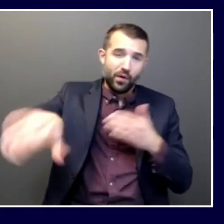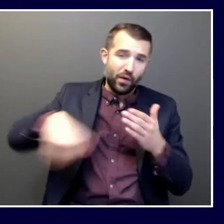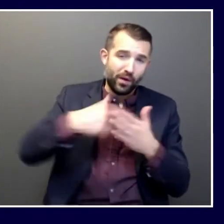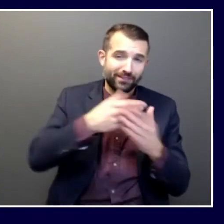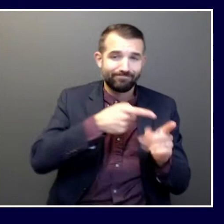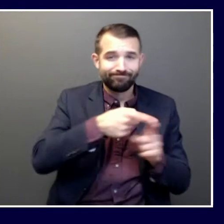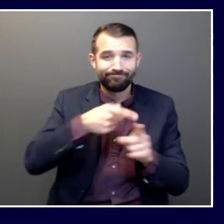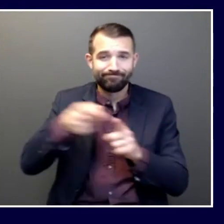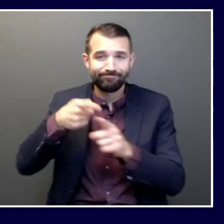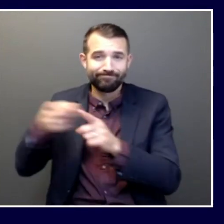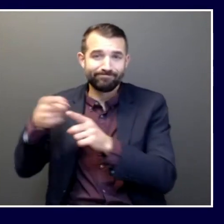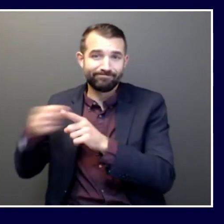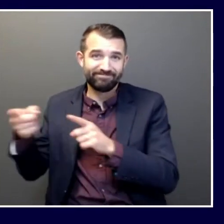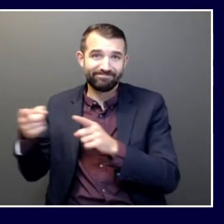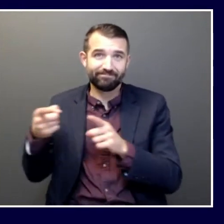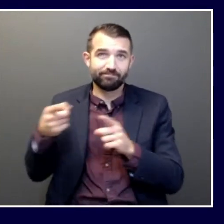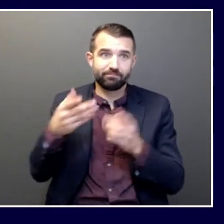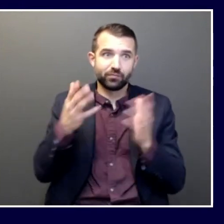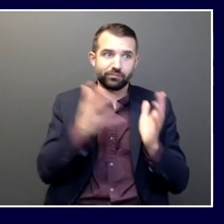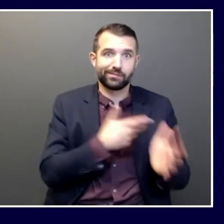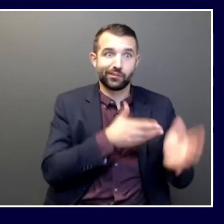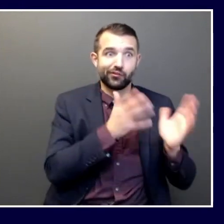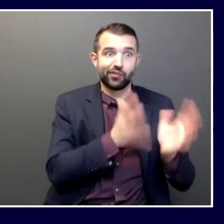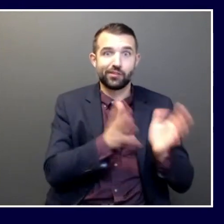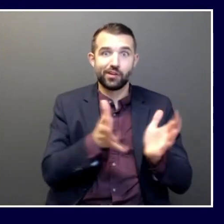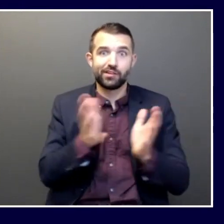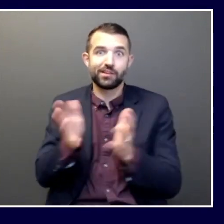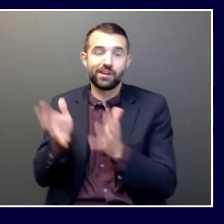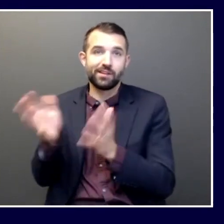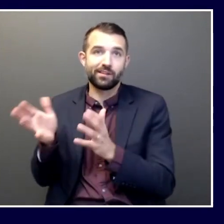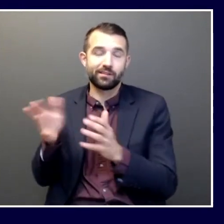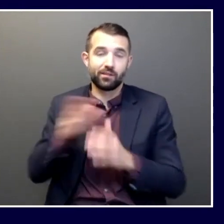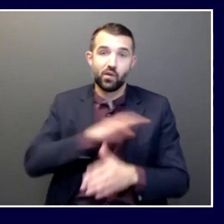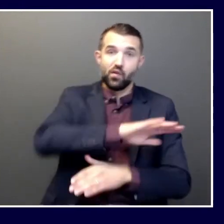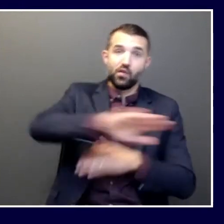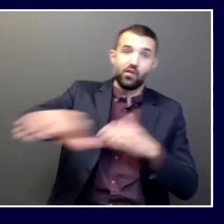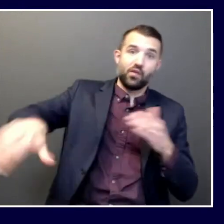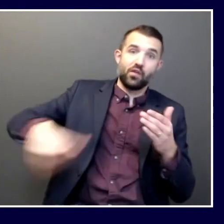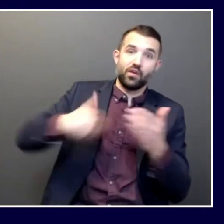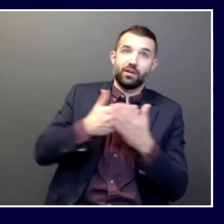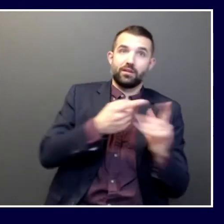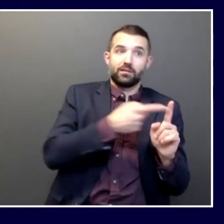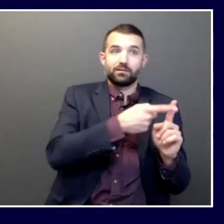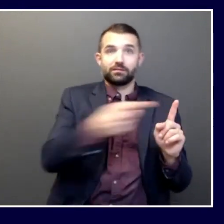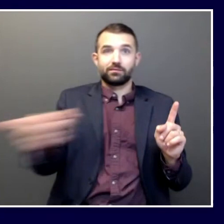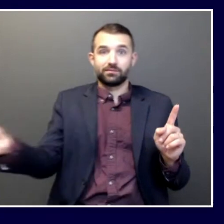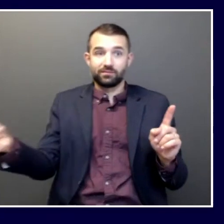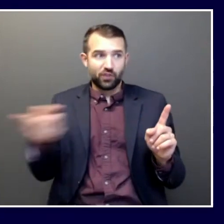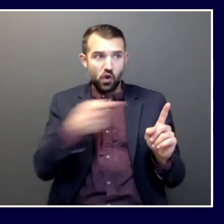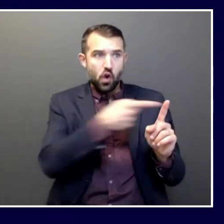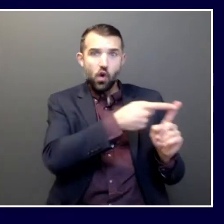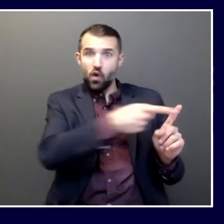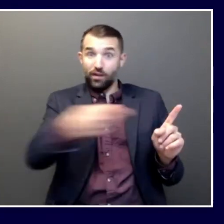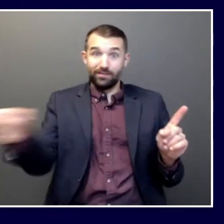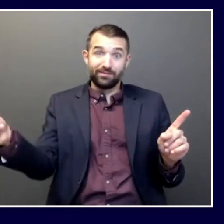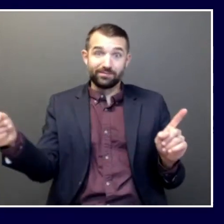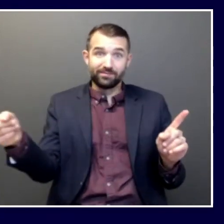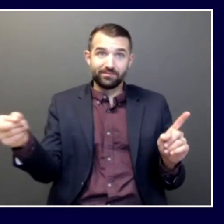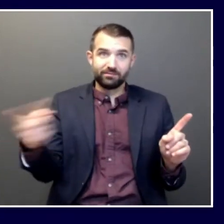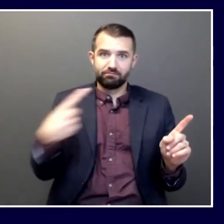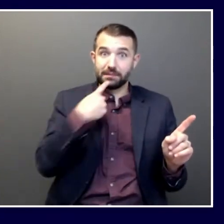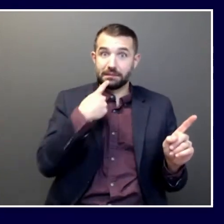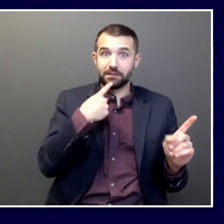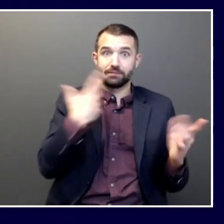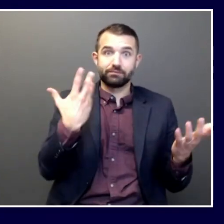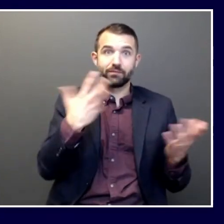is entrusted to care for kids has told me uniformly that when the vaccine is available and authorized, as it